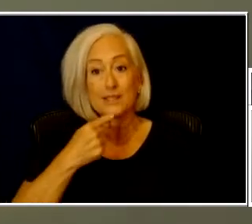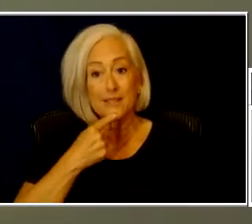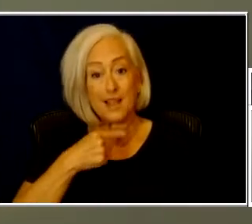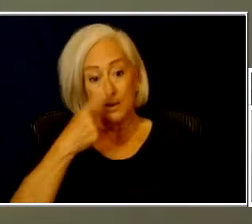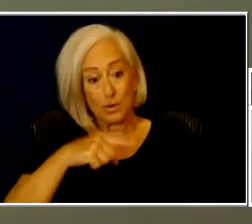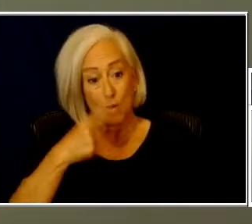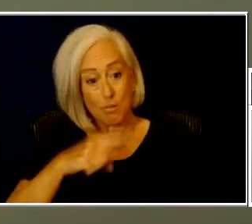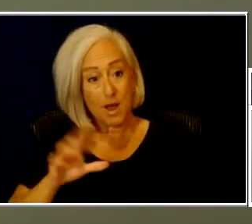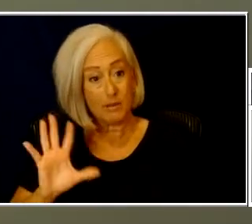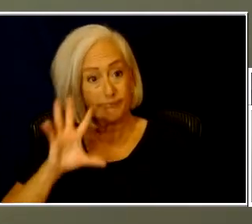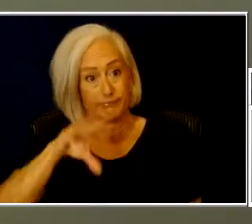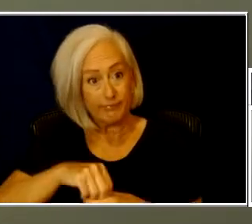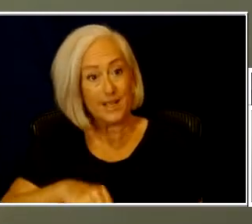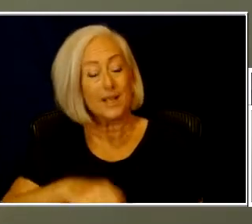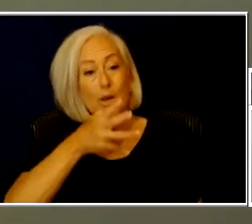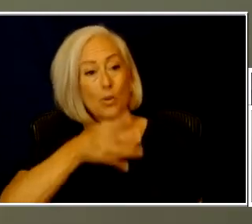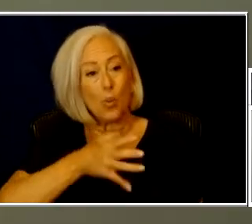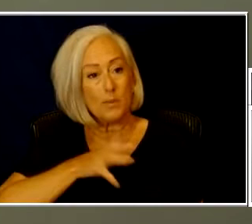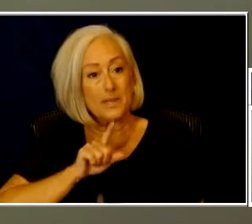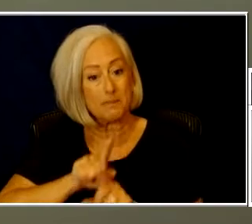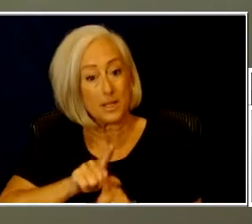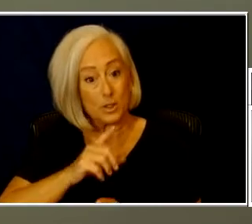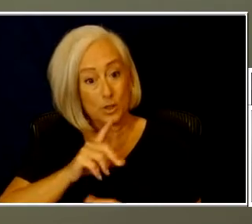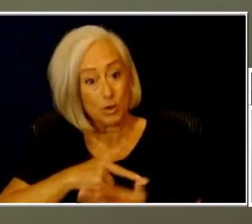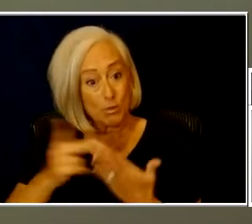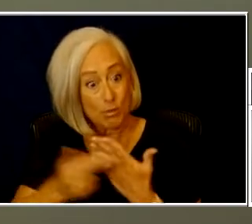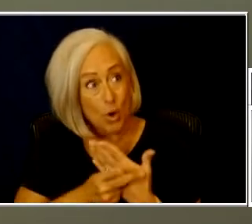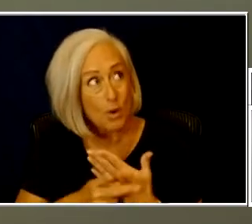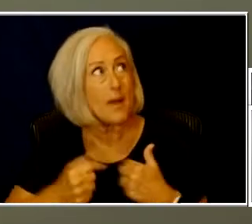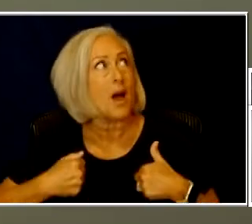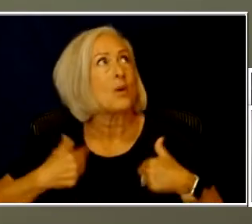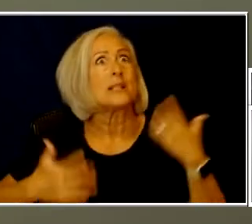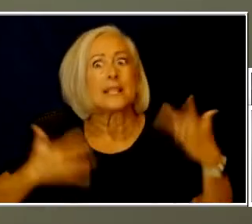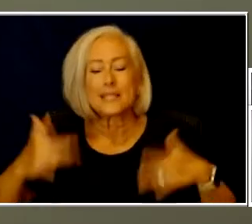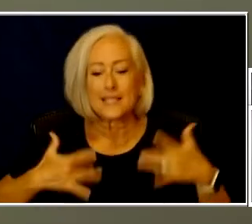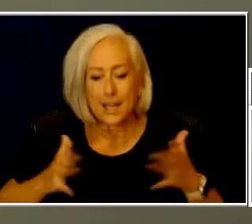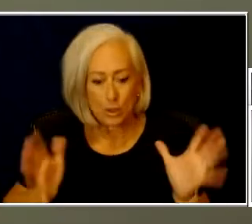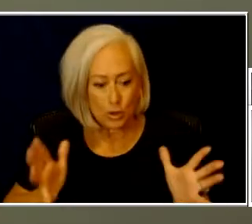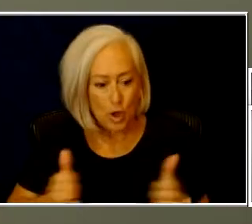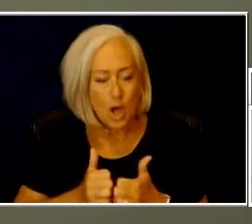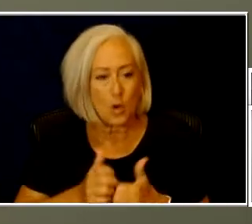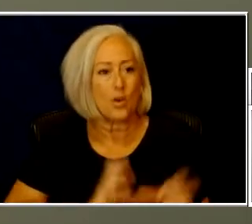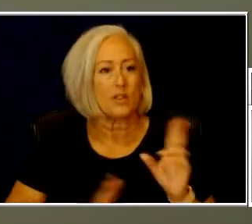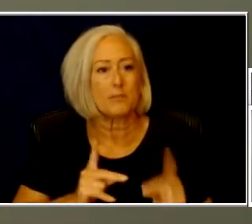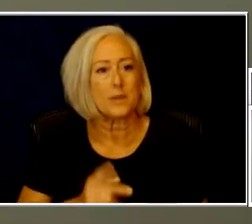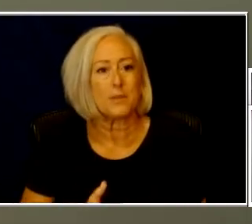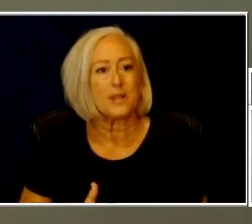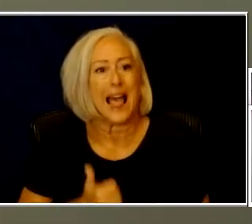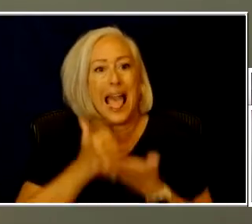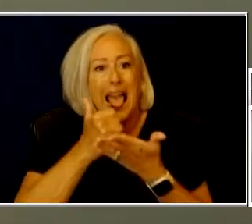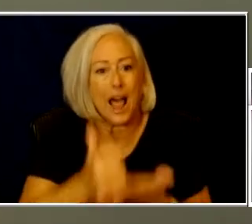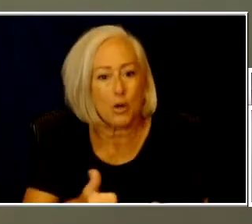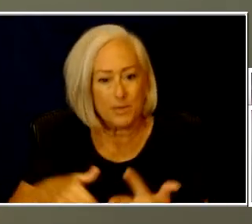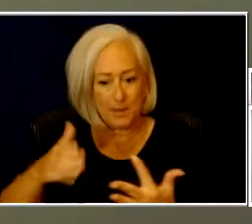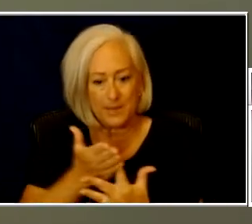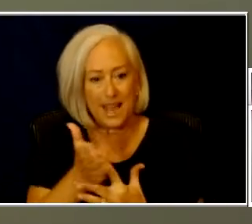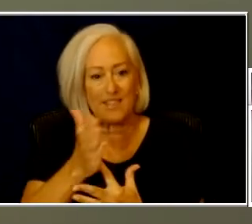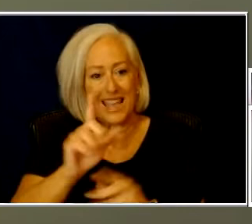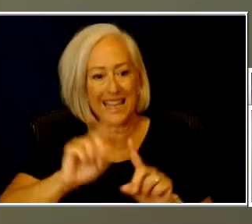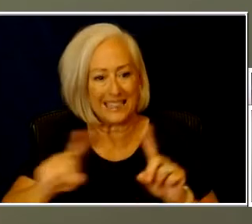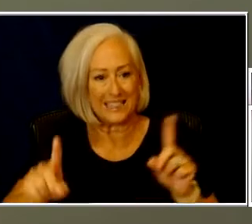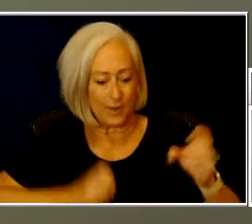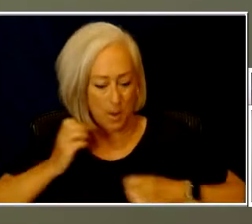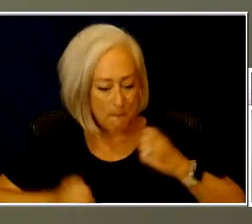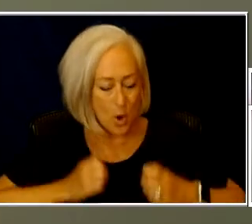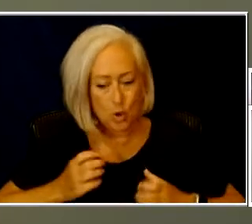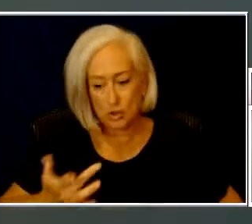I was so excited to be able to talk to people and help them just go through, navigate just the different emotions and